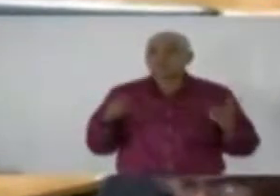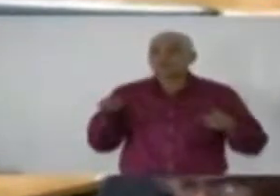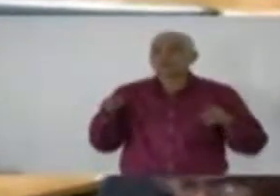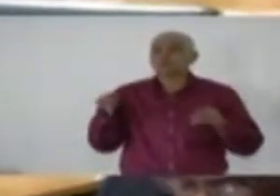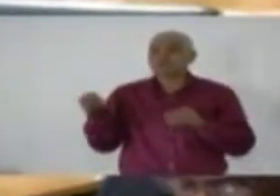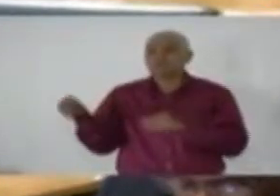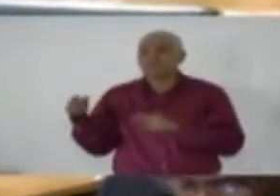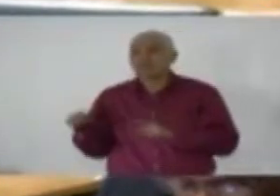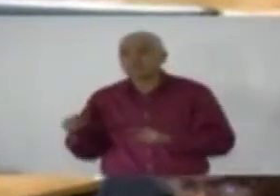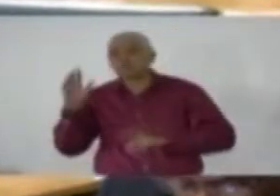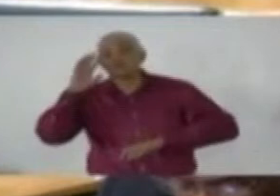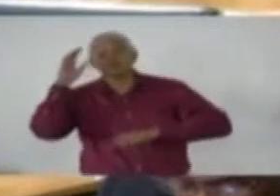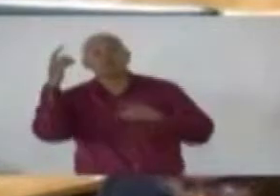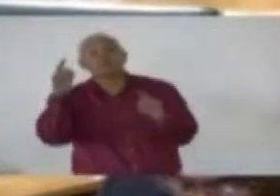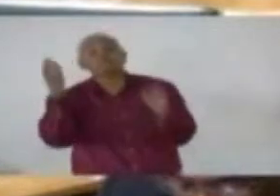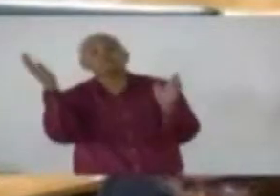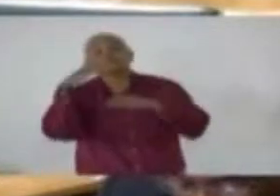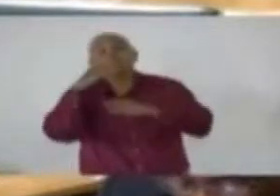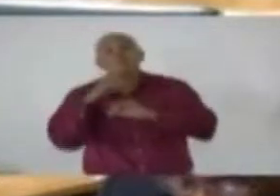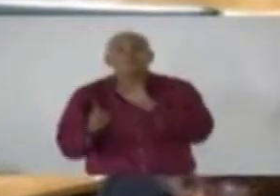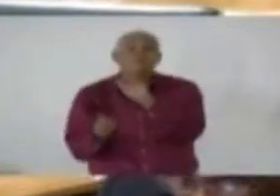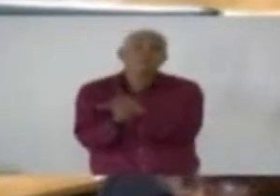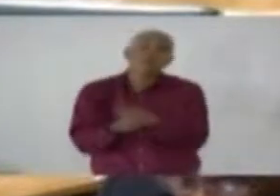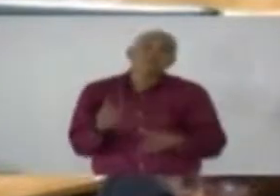spending, you're going to end up in trouble.